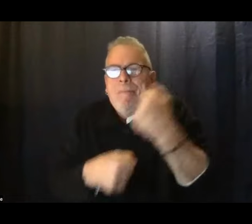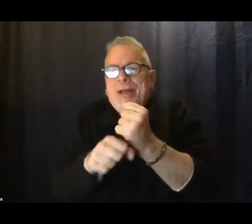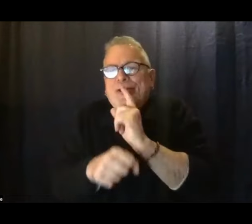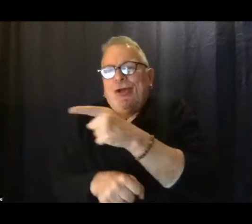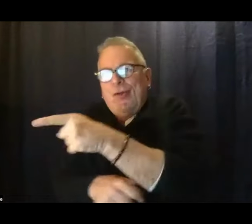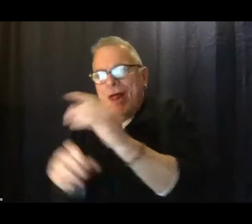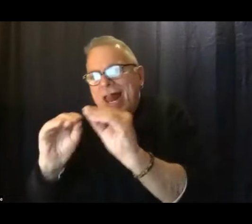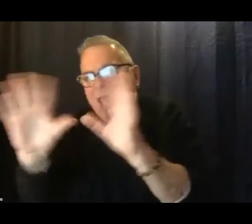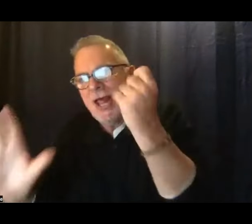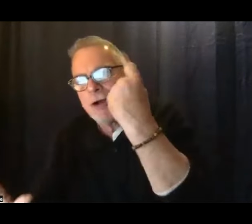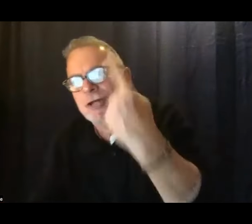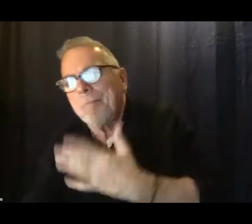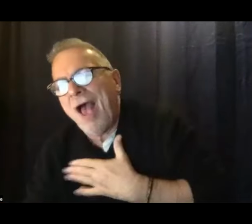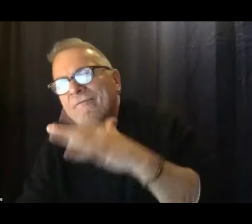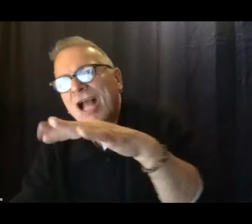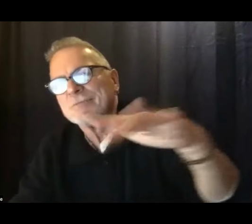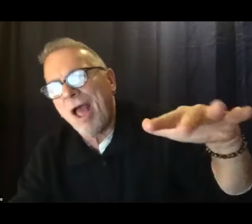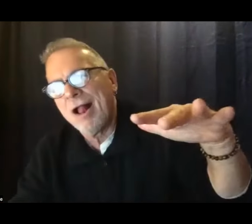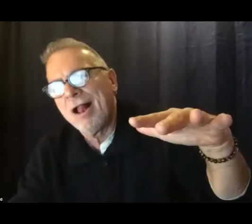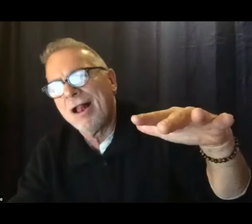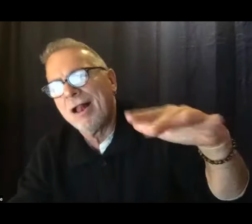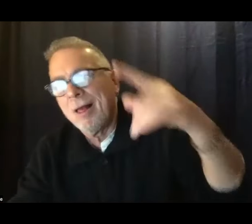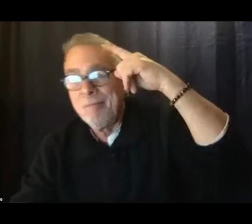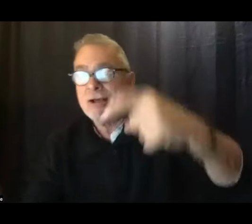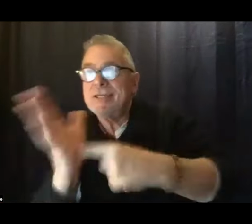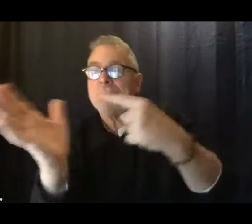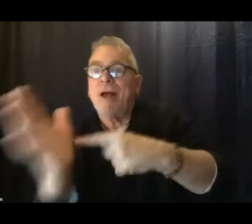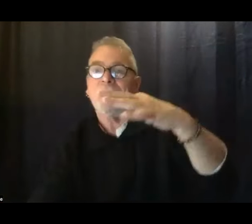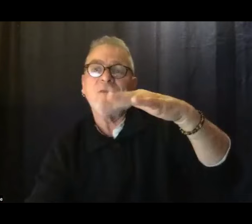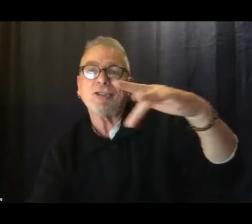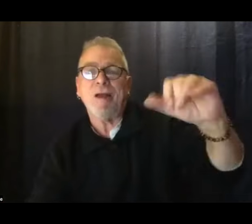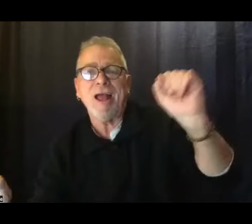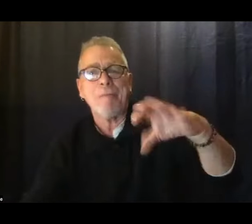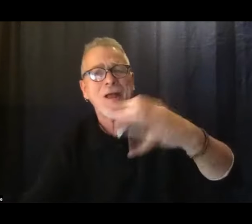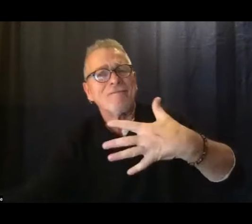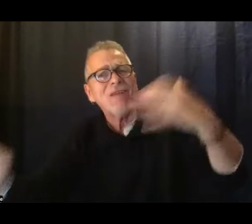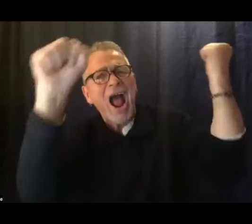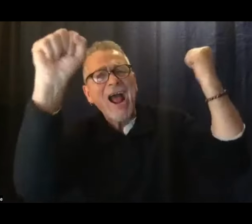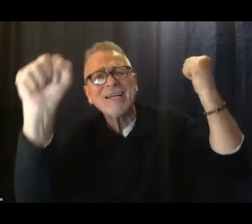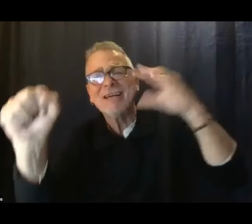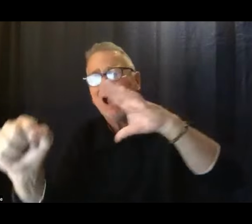So then they switch from a rapid fingerspelling to a careful fingerspelling because they want you to understand.